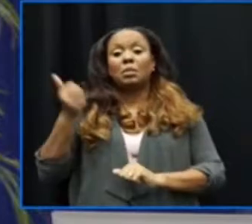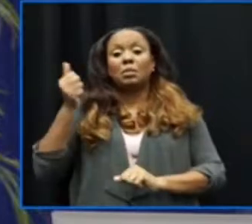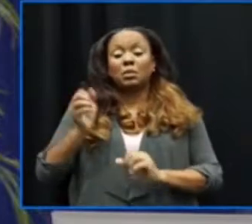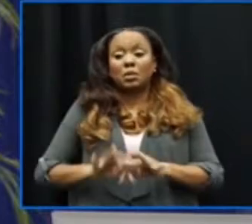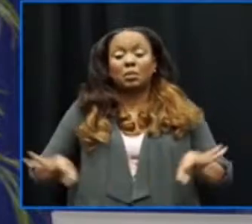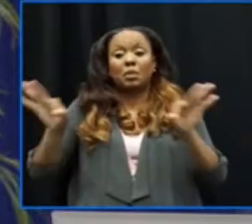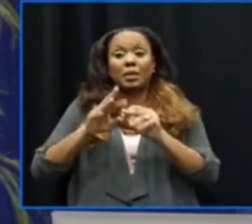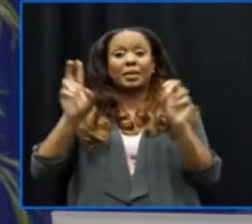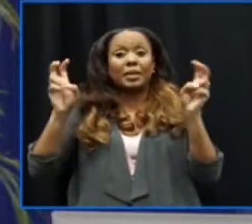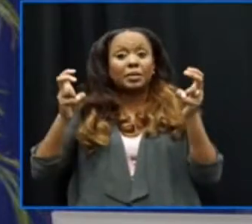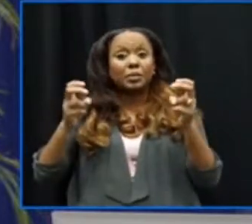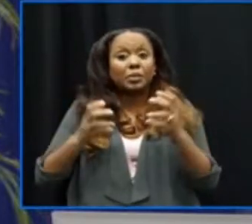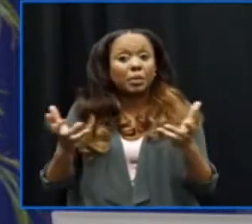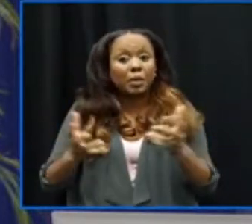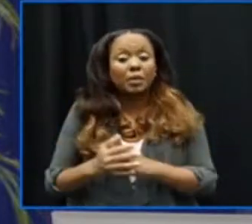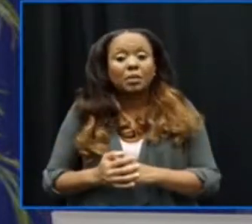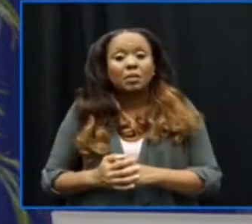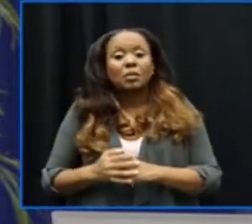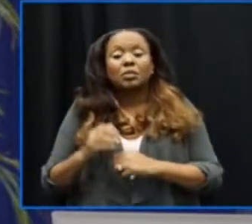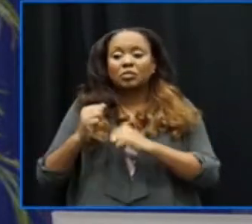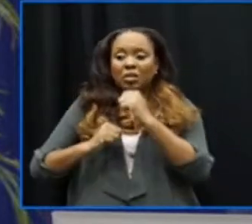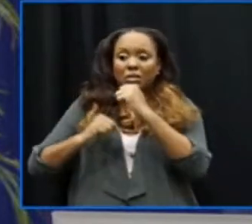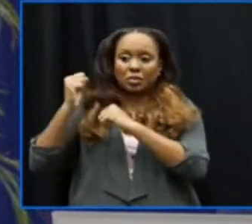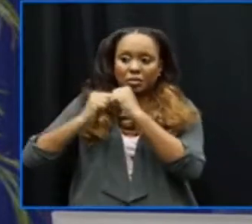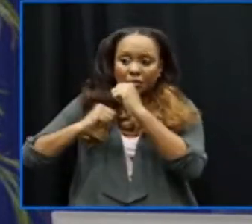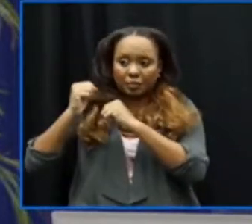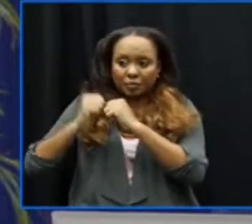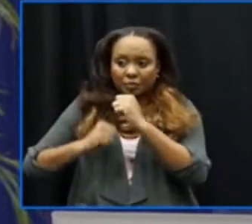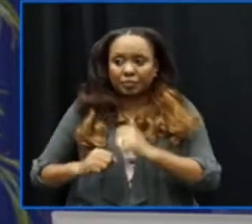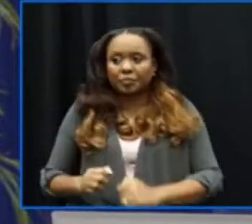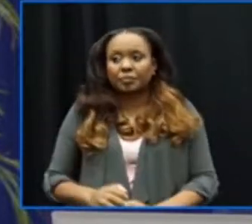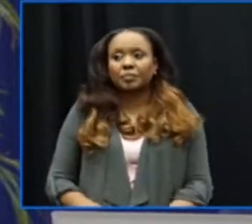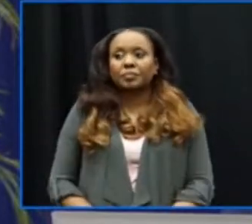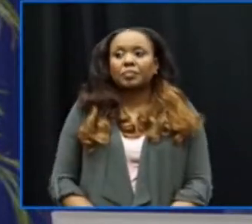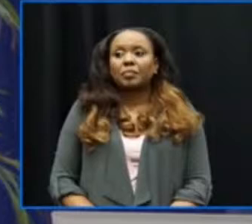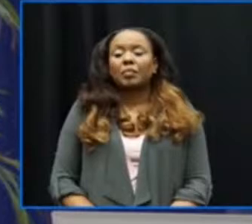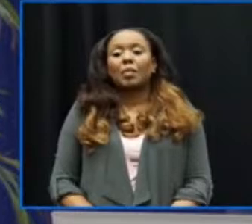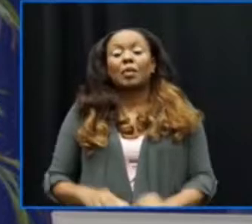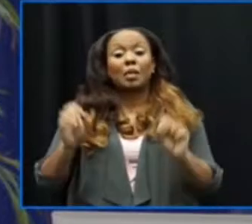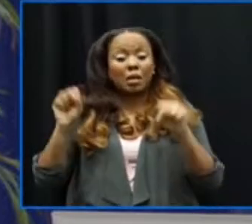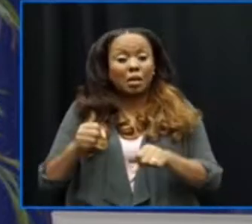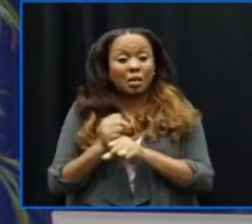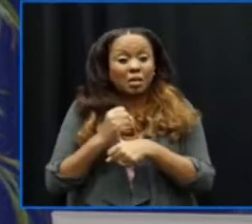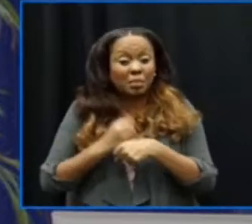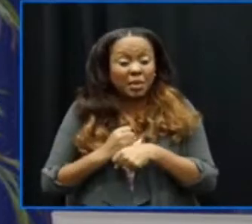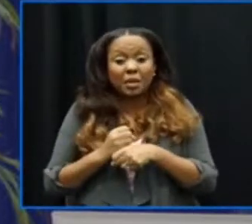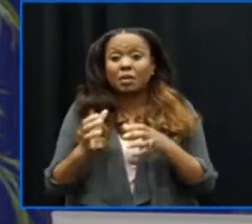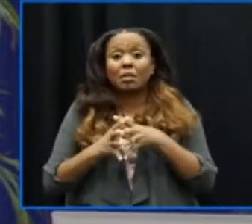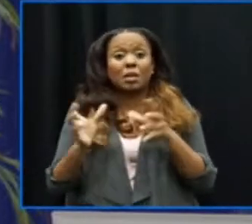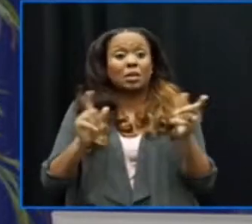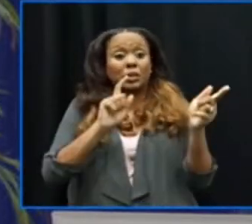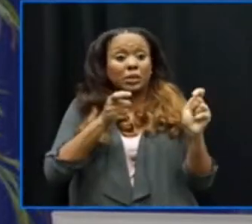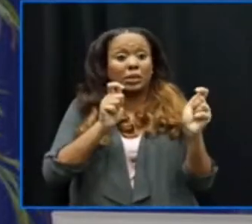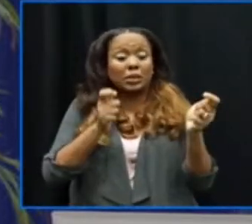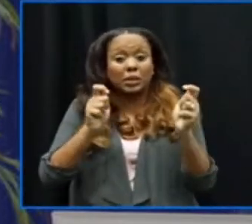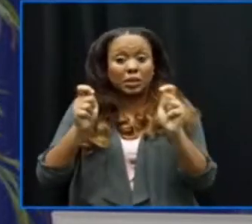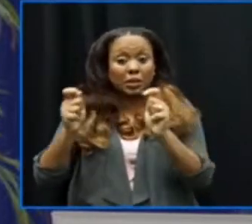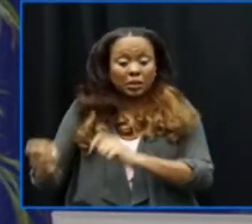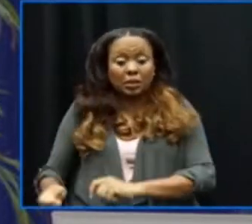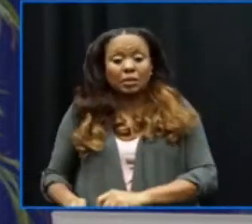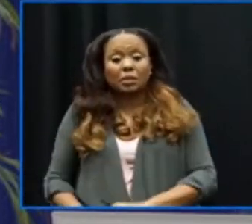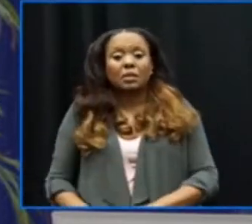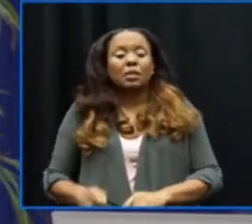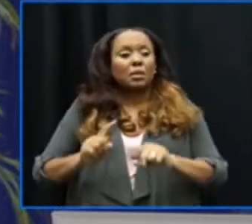structural. We can make all the operational improvements we wish, but unless we change something